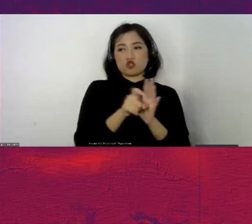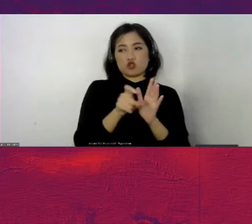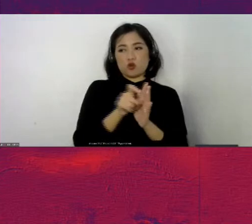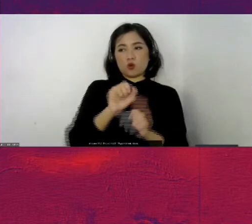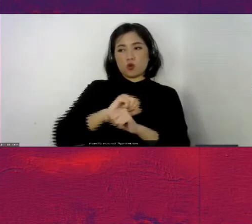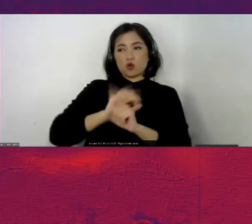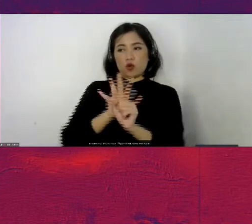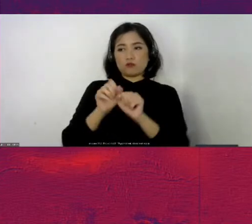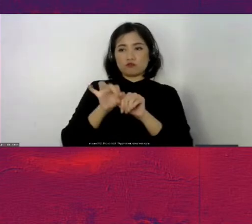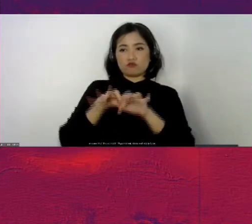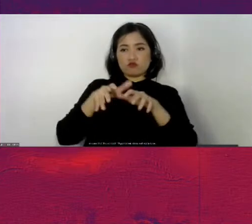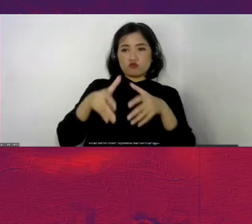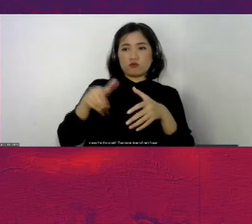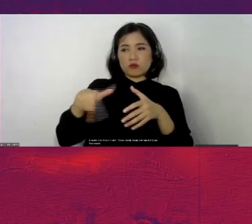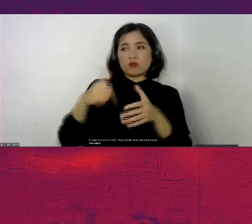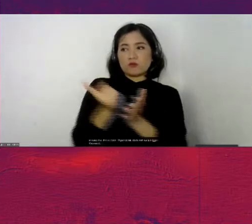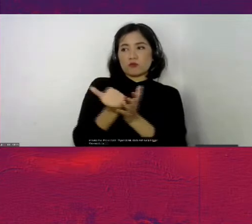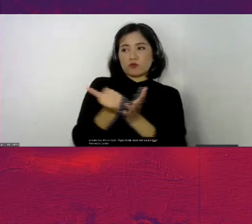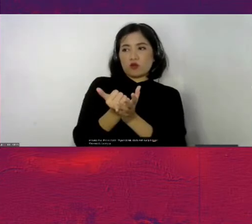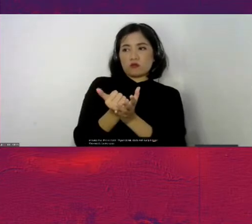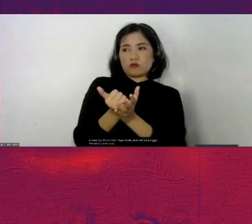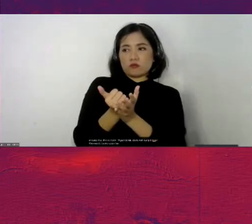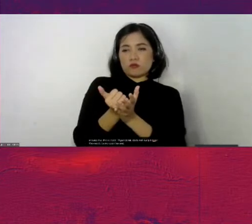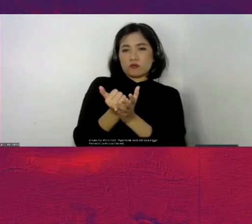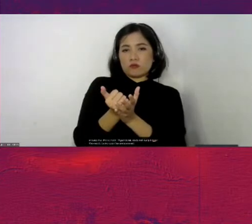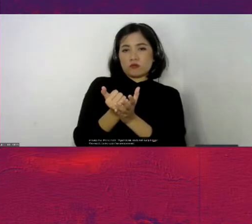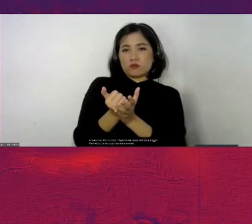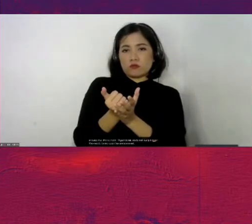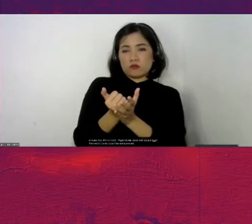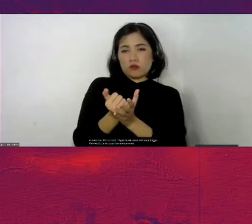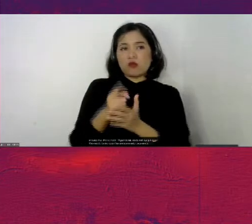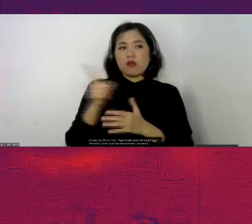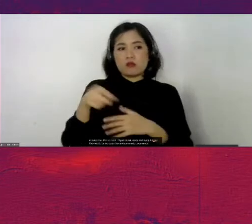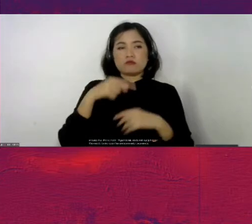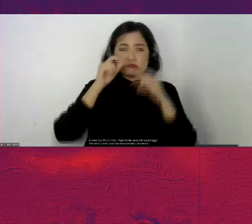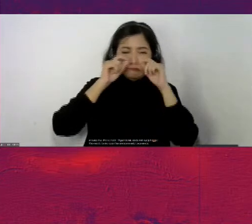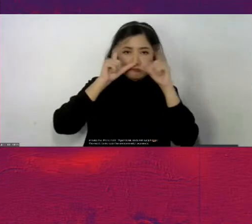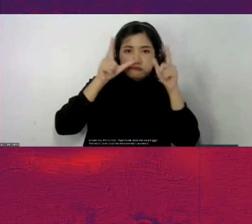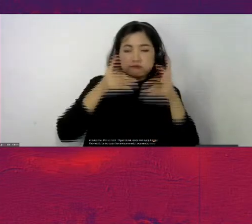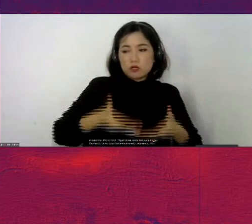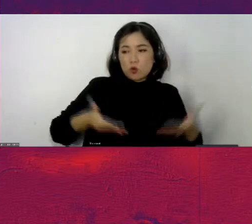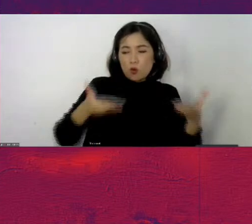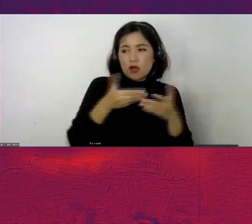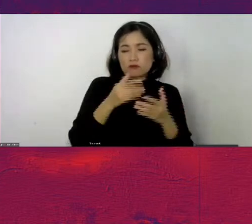really trigger the needs to increase the environmental awareness. Okay, next.